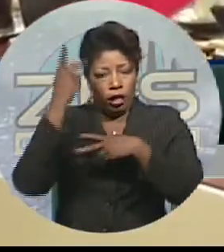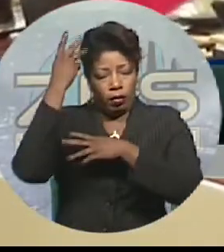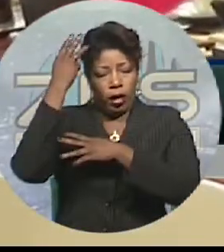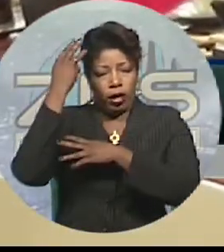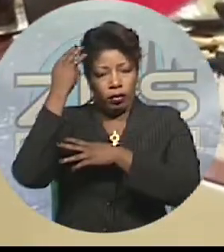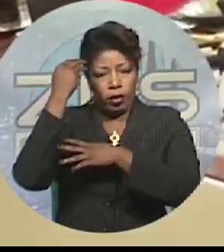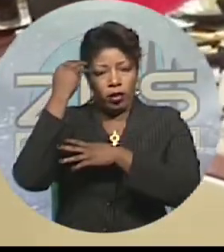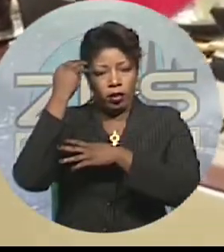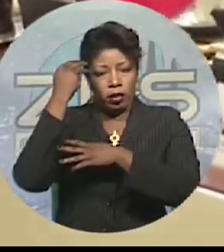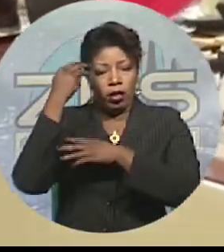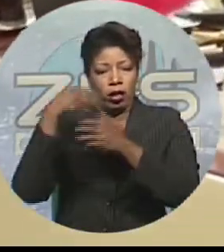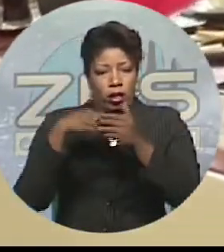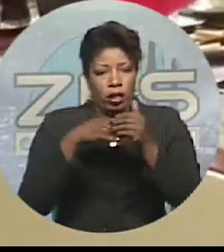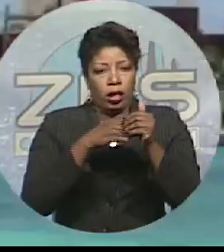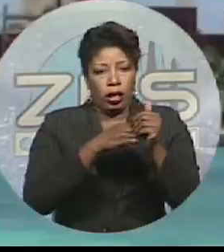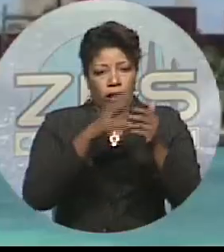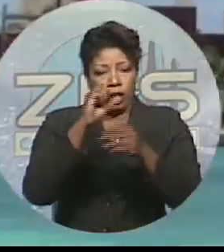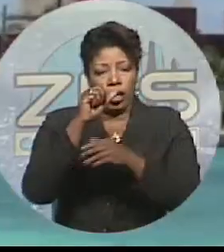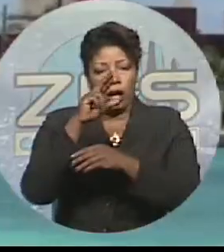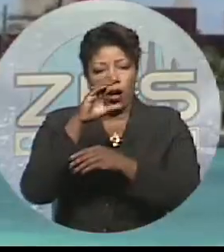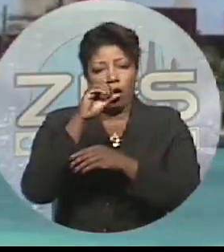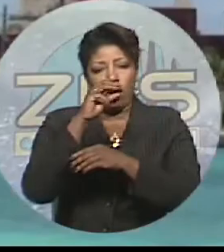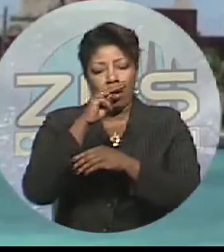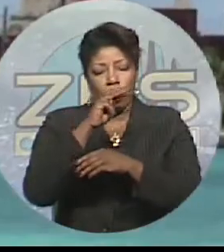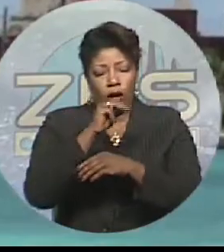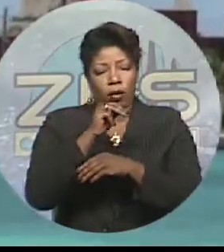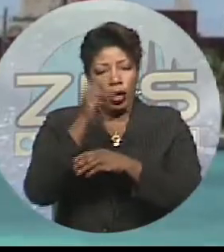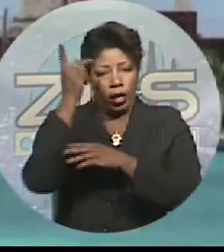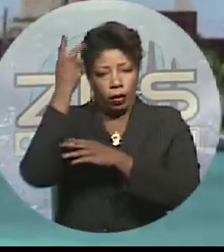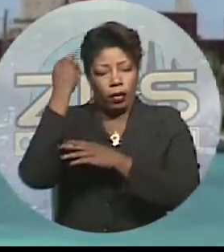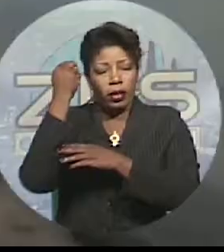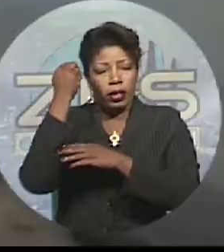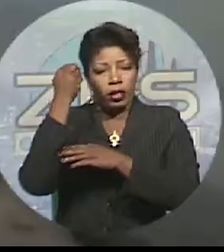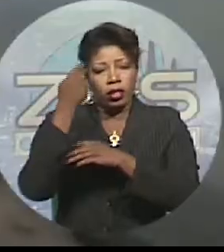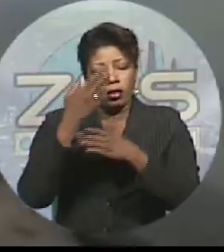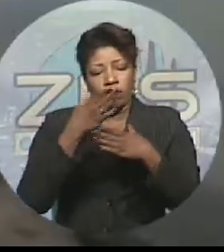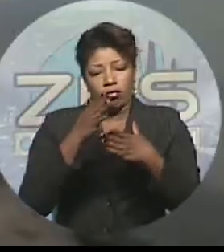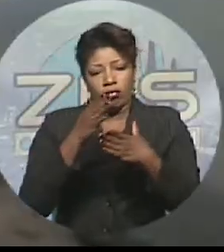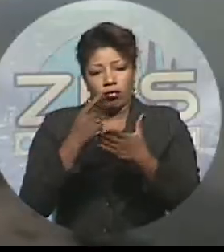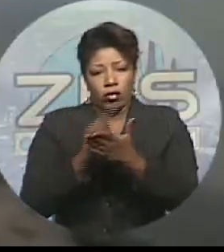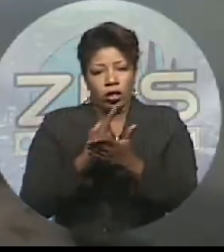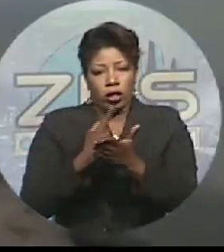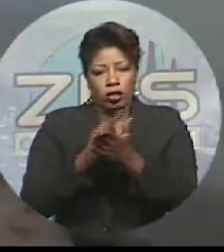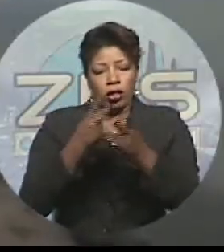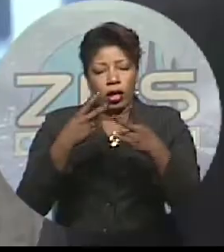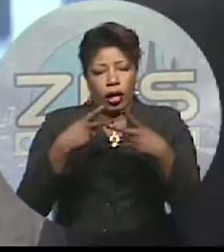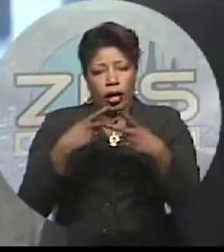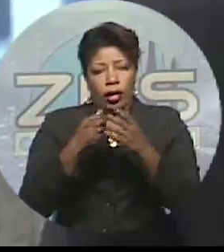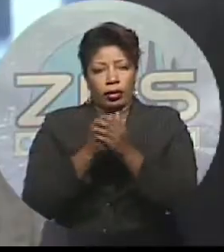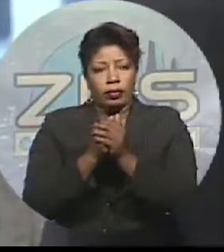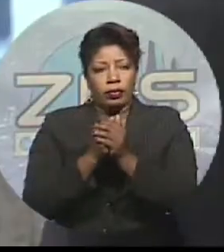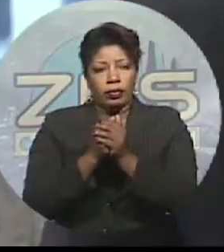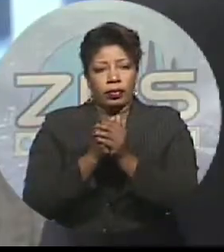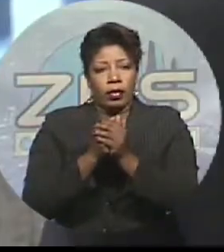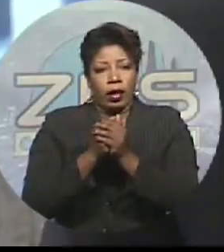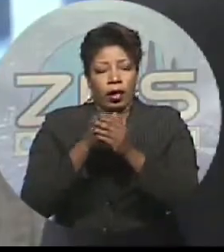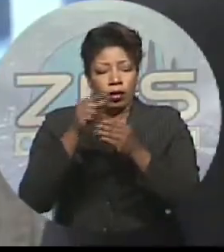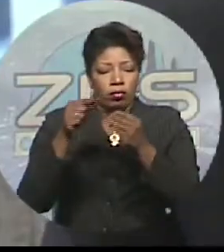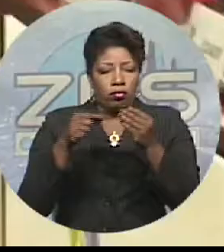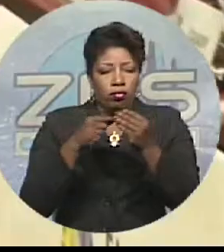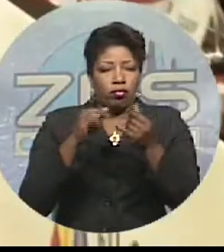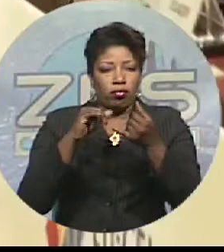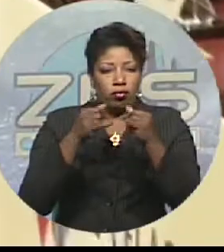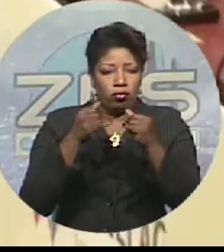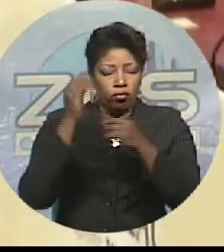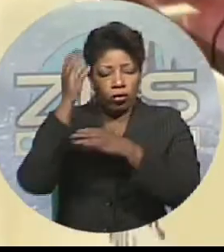as CARICOM chair and Bahamian Prime Minister, summed up discussions as fruitful and frank. The talks centered around a number of issues